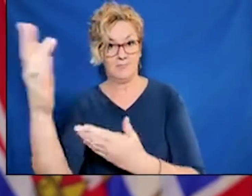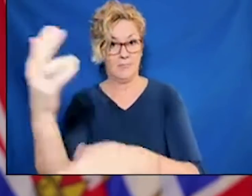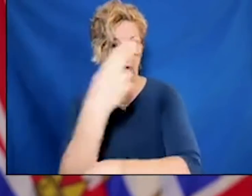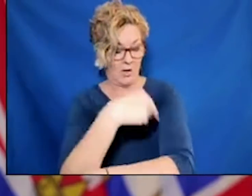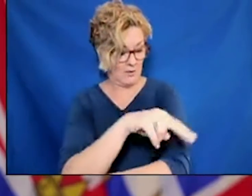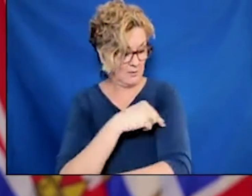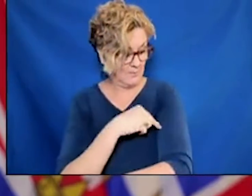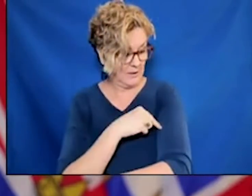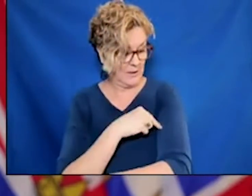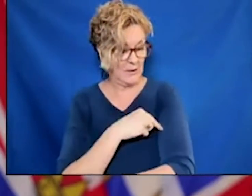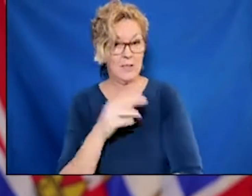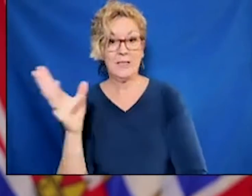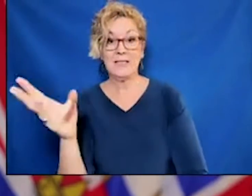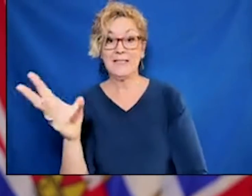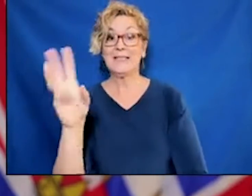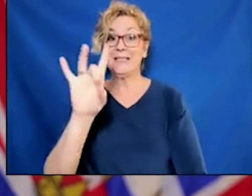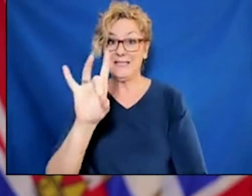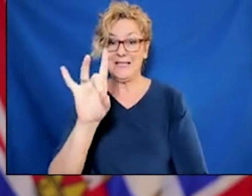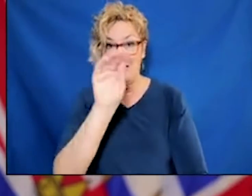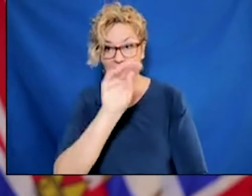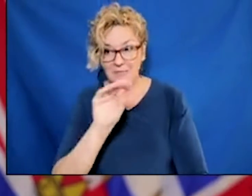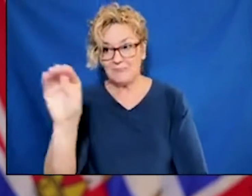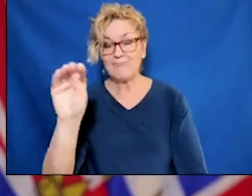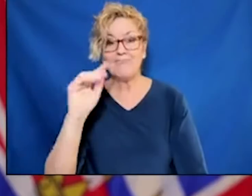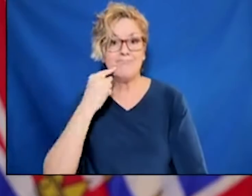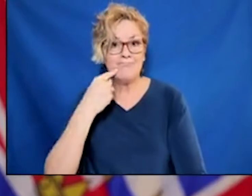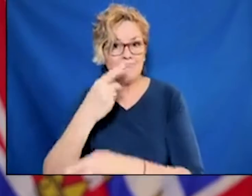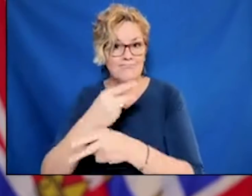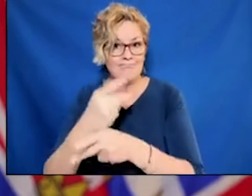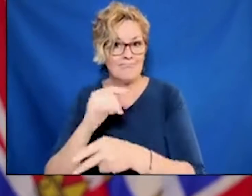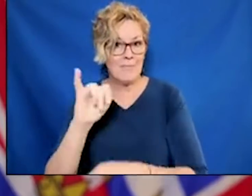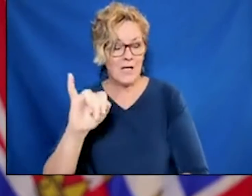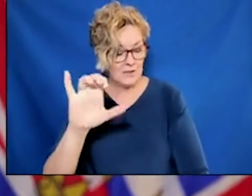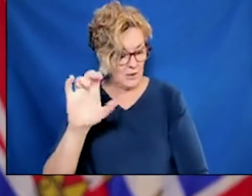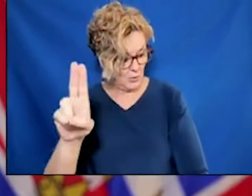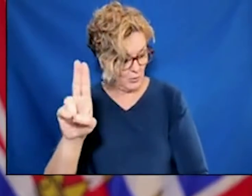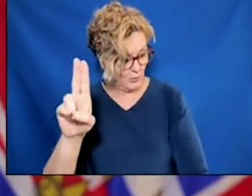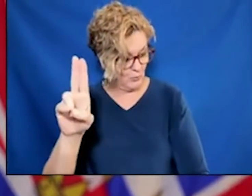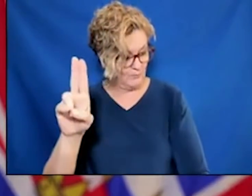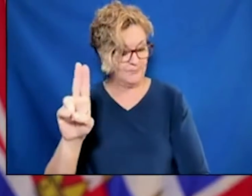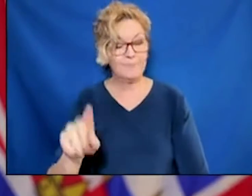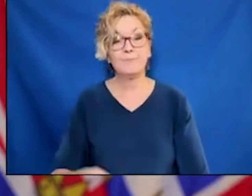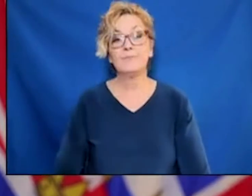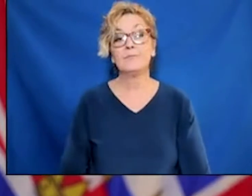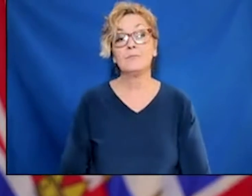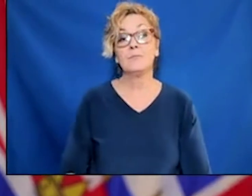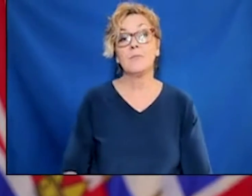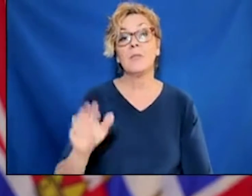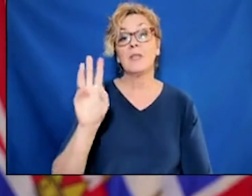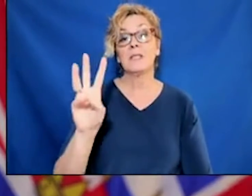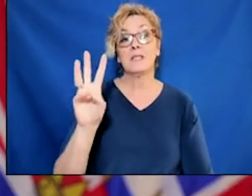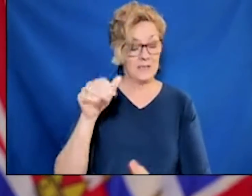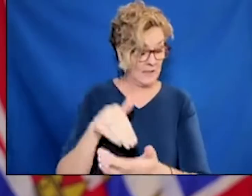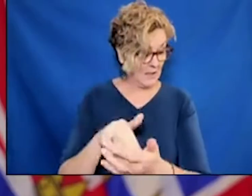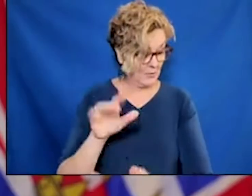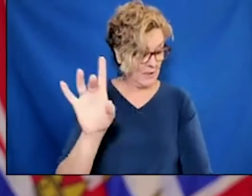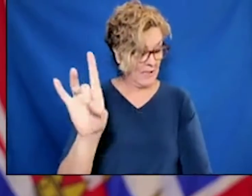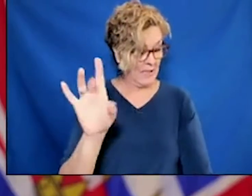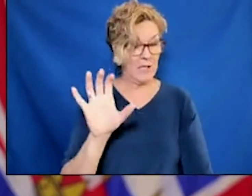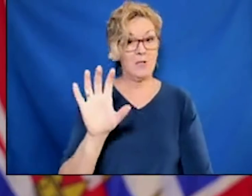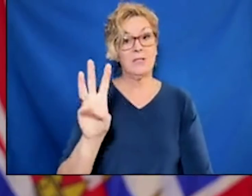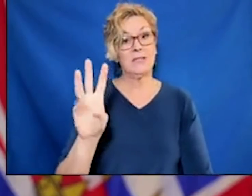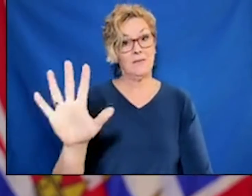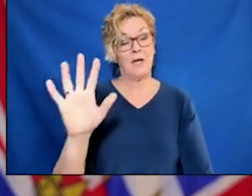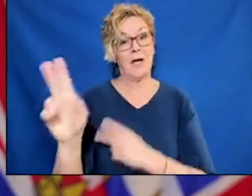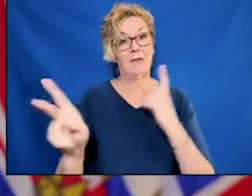critical care or ICU. Additionally, we have 6,865 people under active public health monitoring.